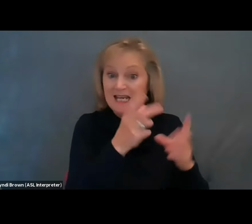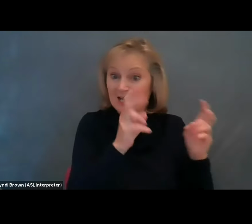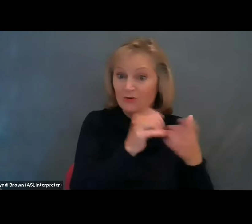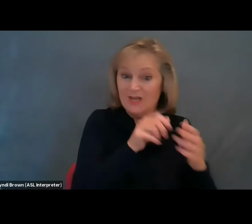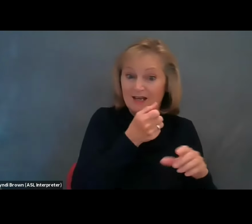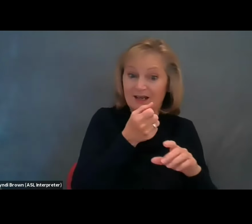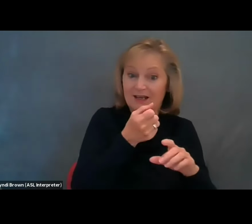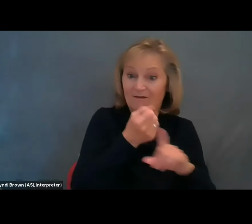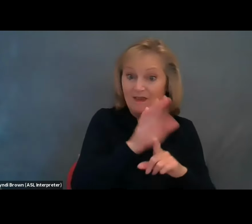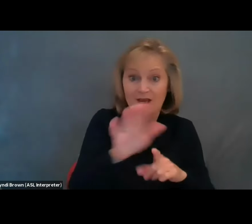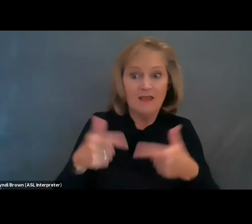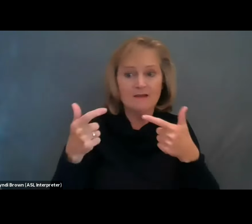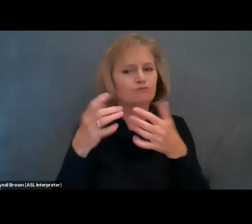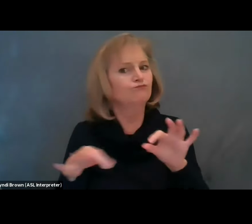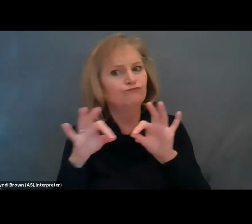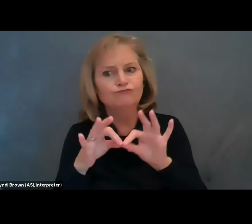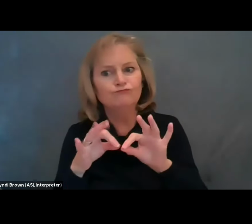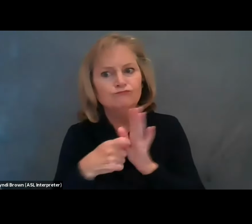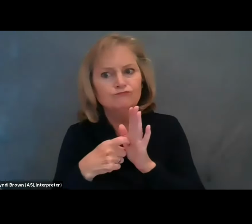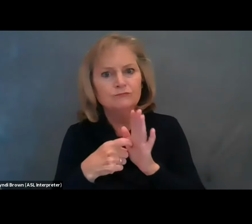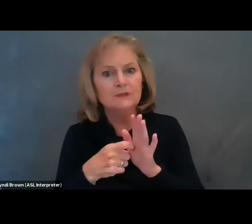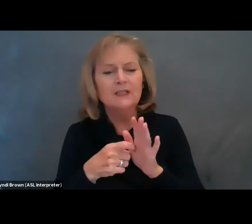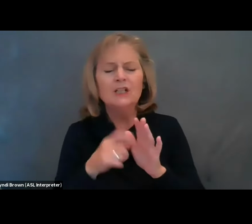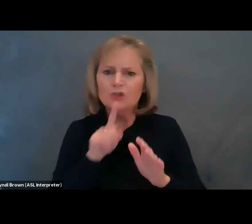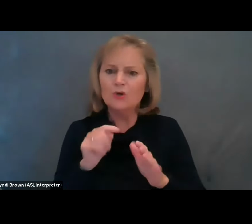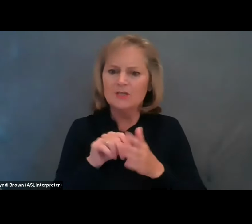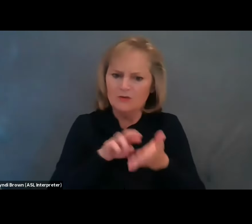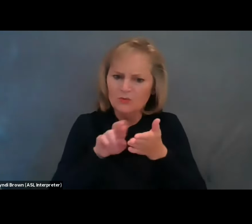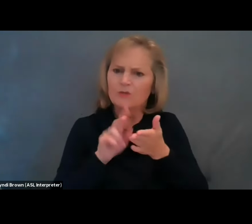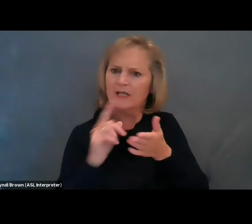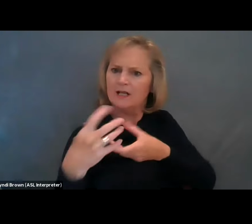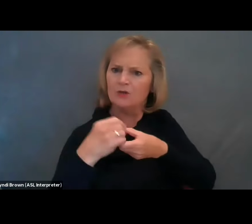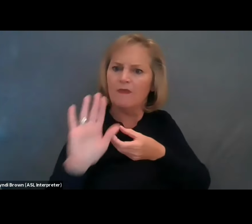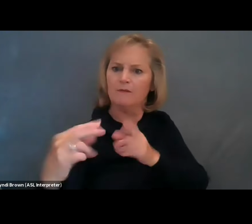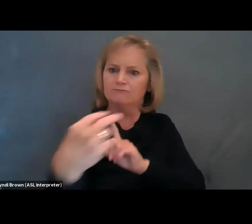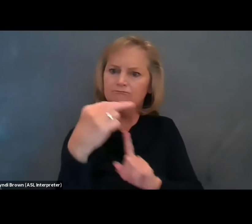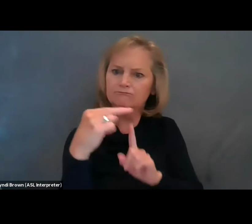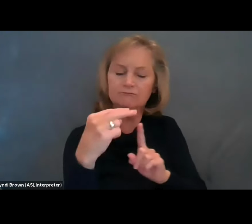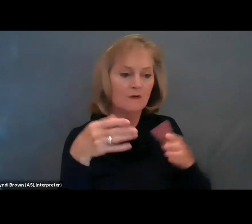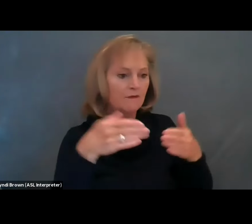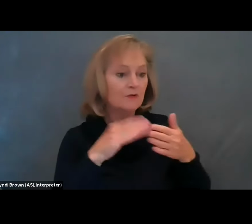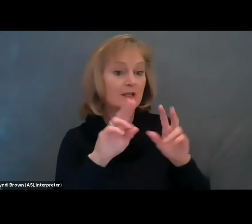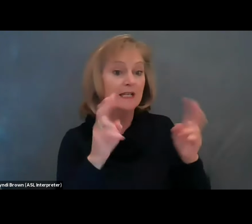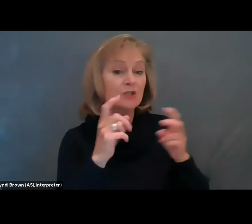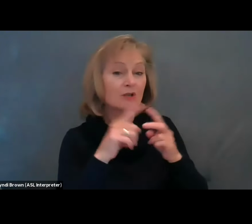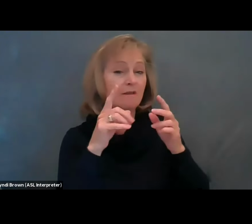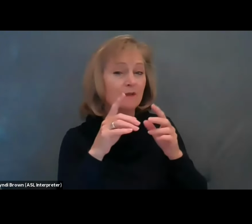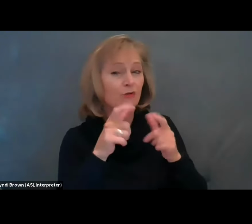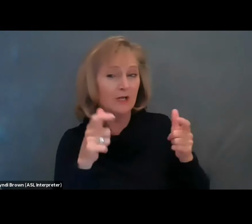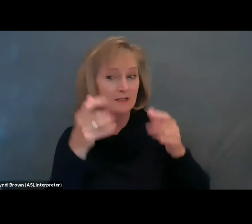imperative. It ensures research truly reflects their perspectives and focuses on the issues of greatest importance to